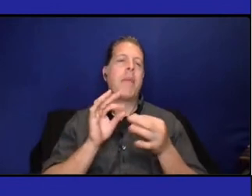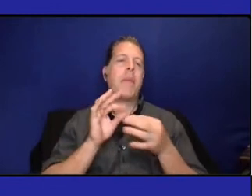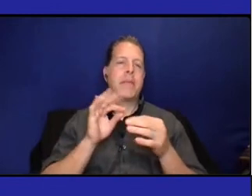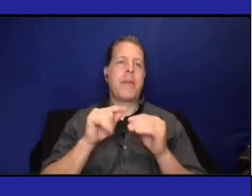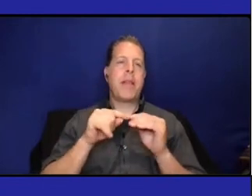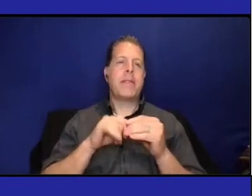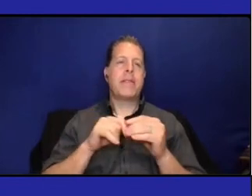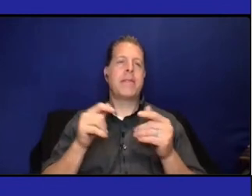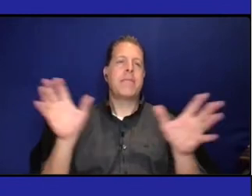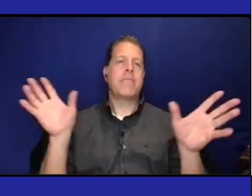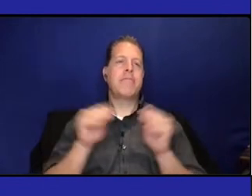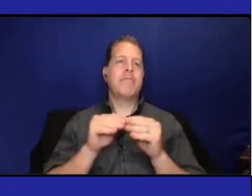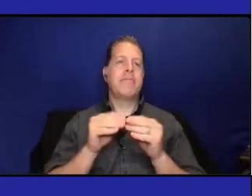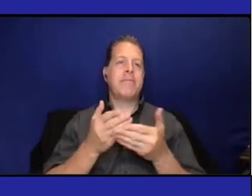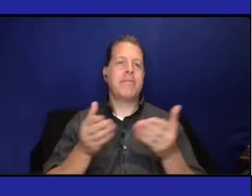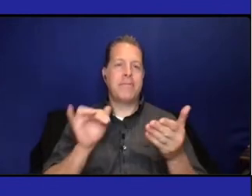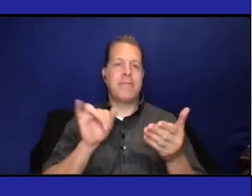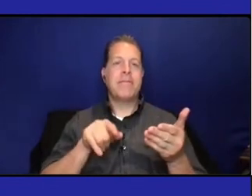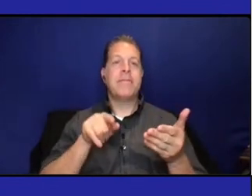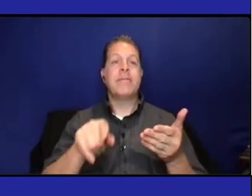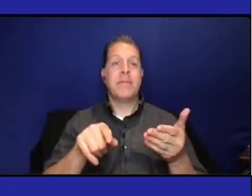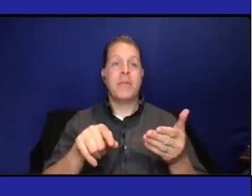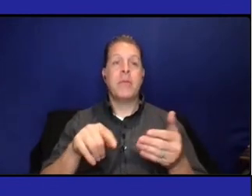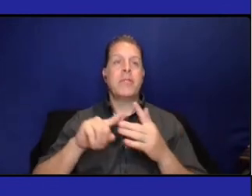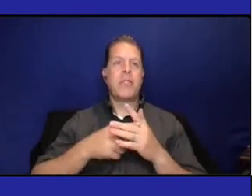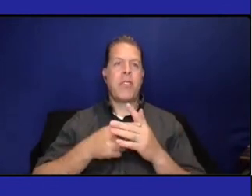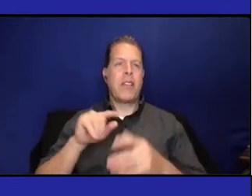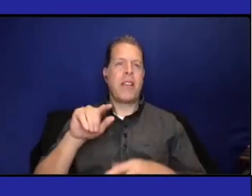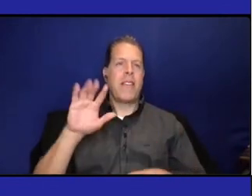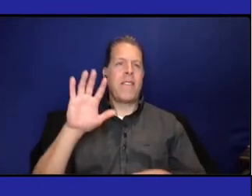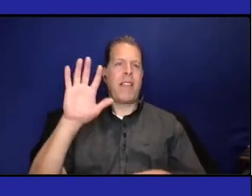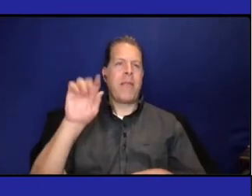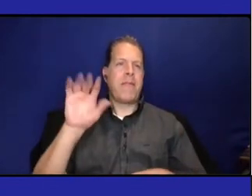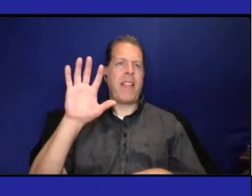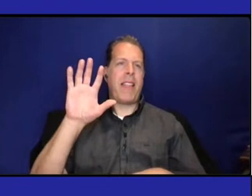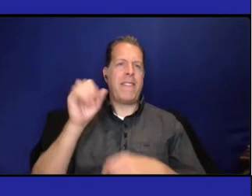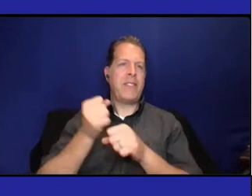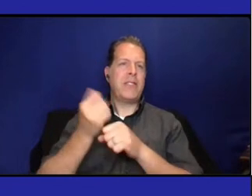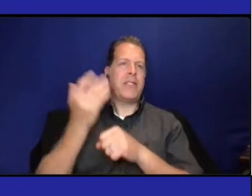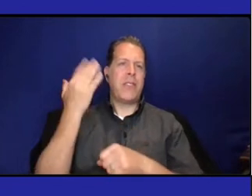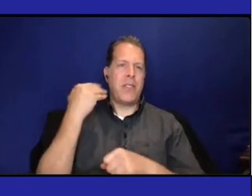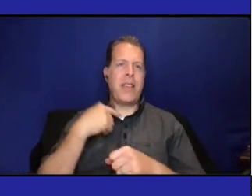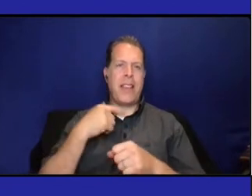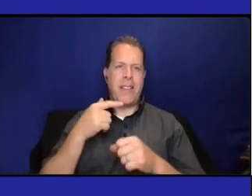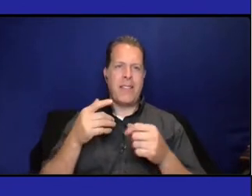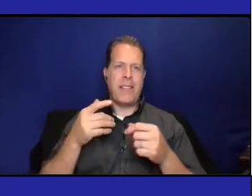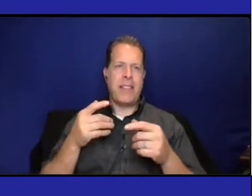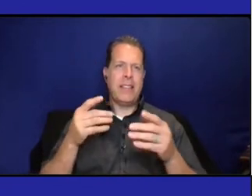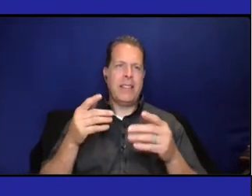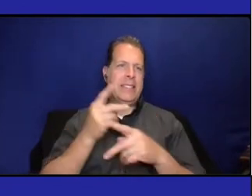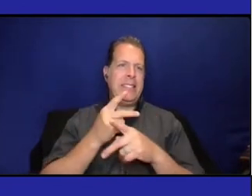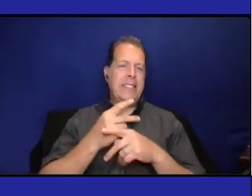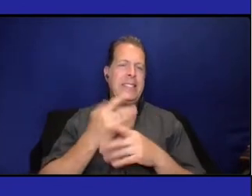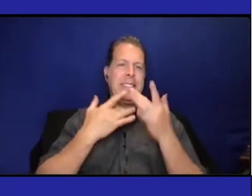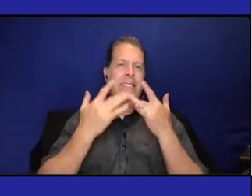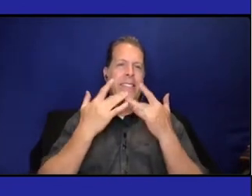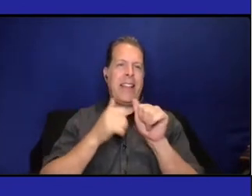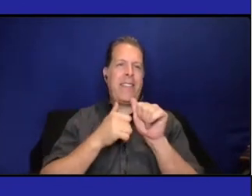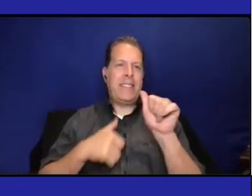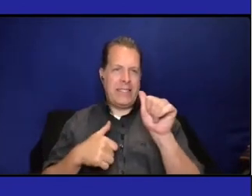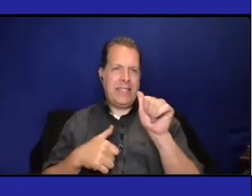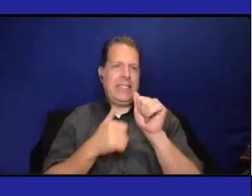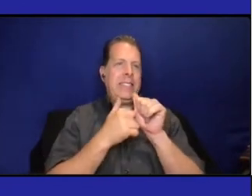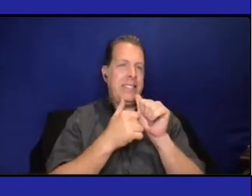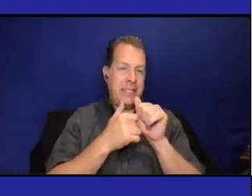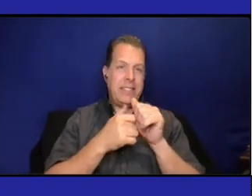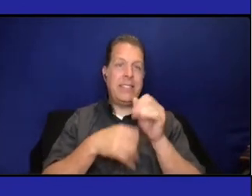we started together 5.5 years ago, and we had to close a deficit. The idea was rather than closing